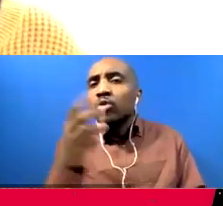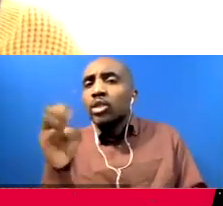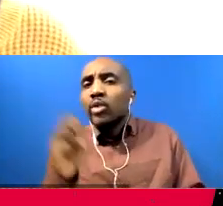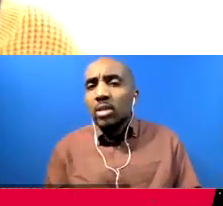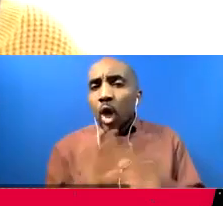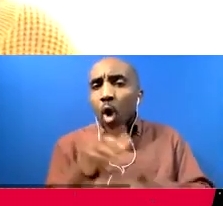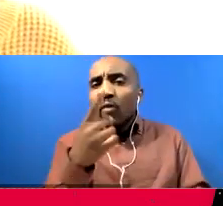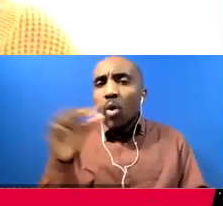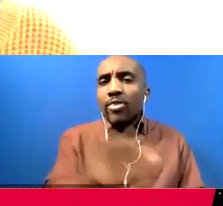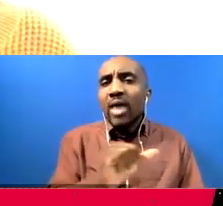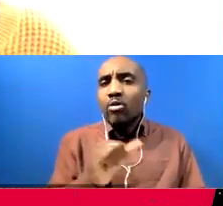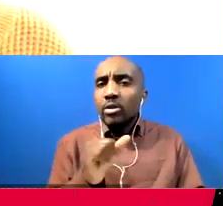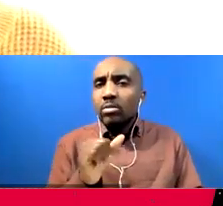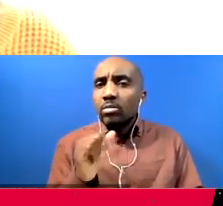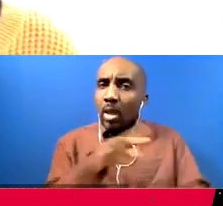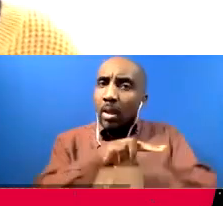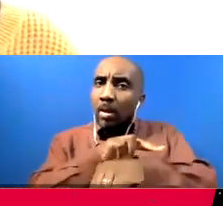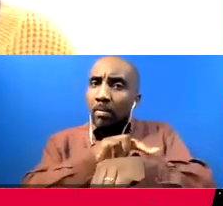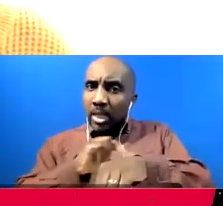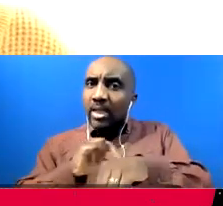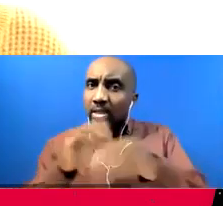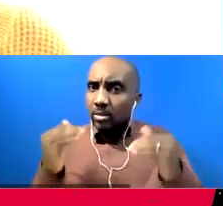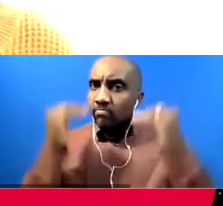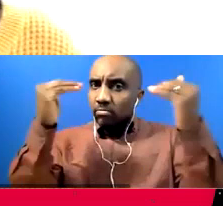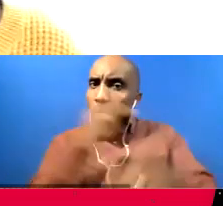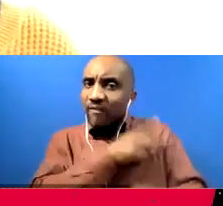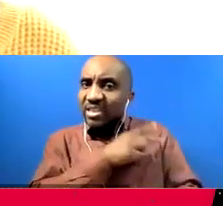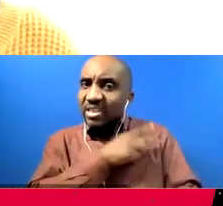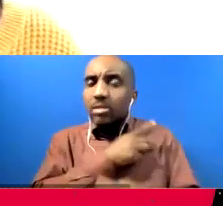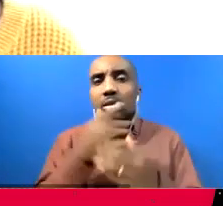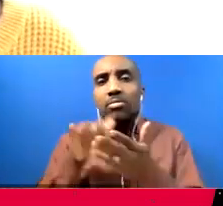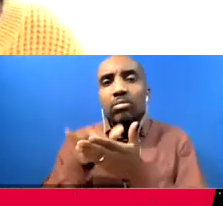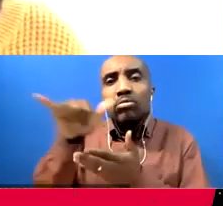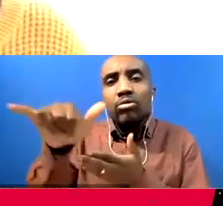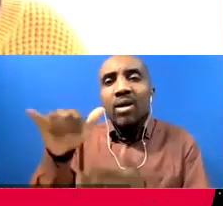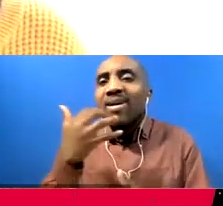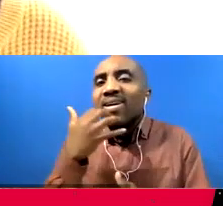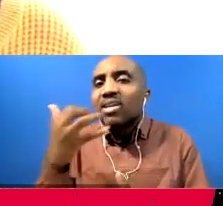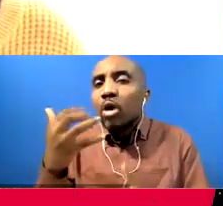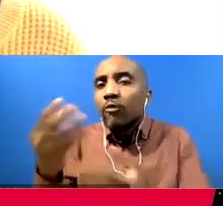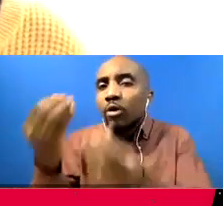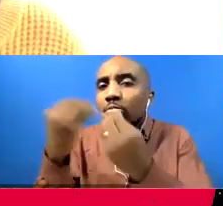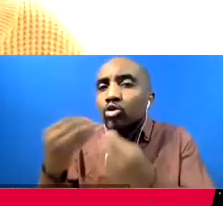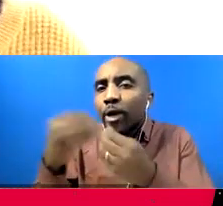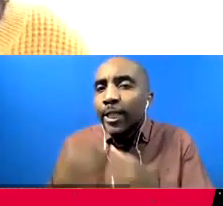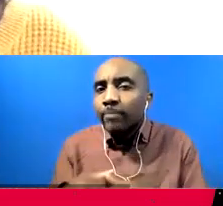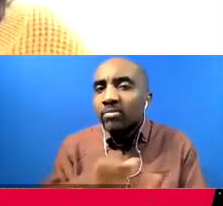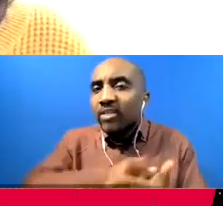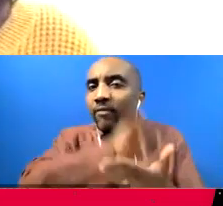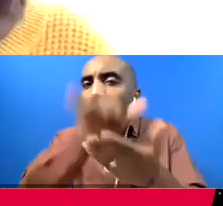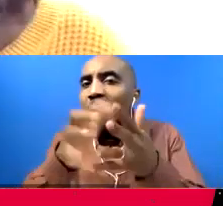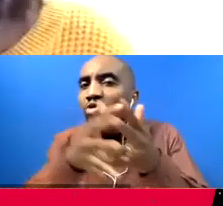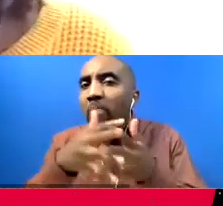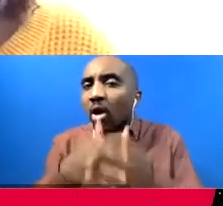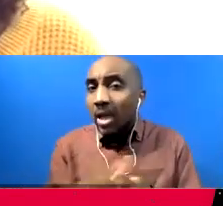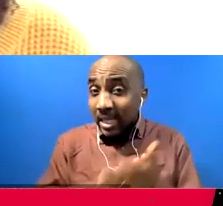senior police officials from the US visited or had visited the Israel for training. So that doesn't mean that the US somehow